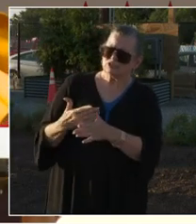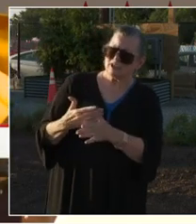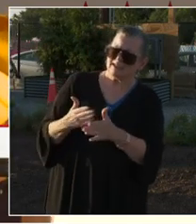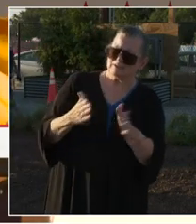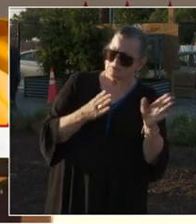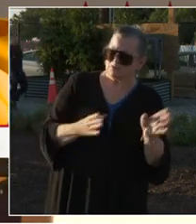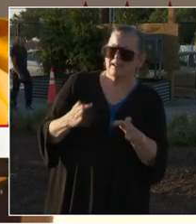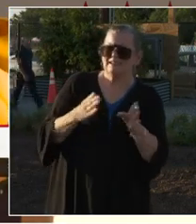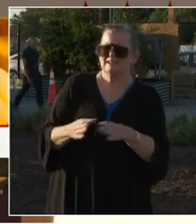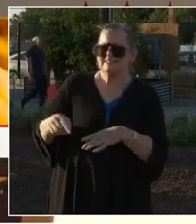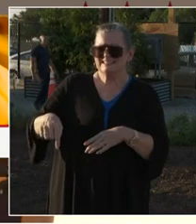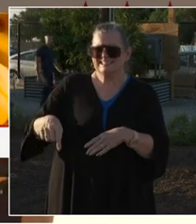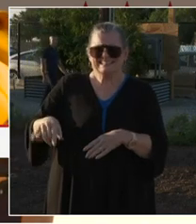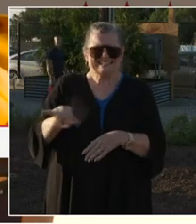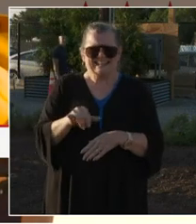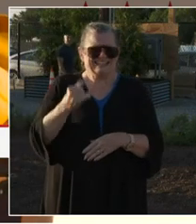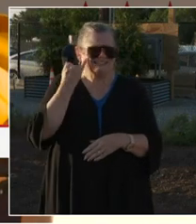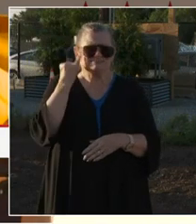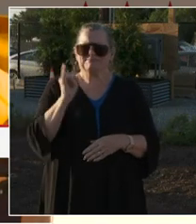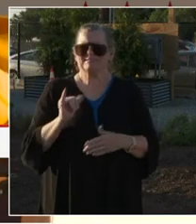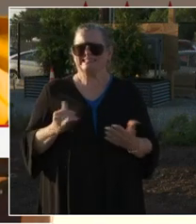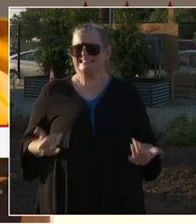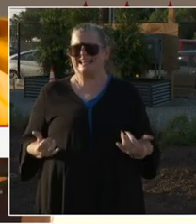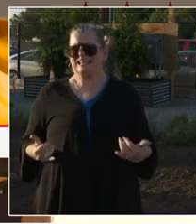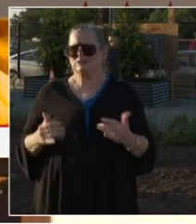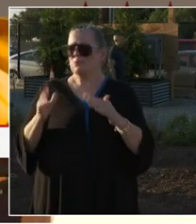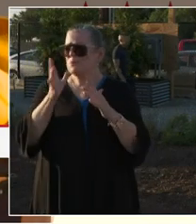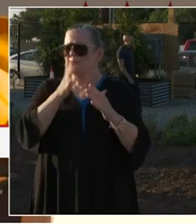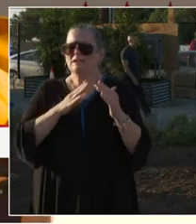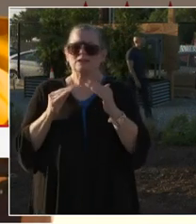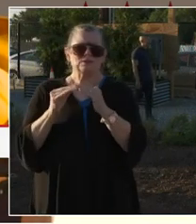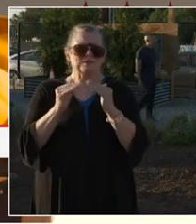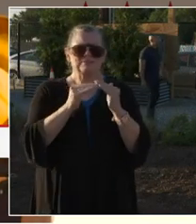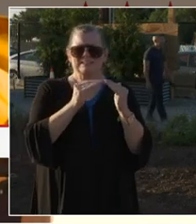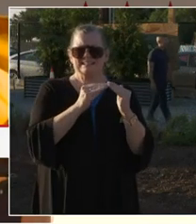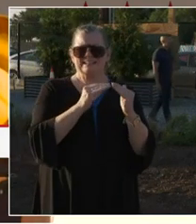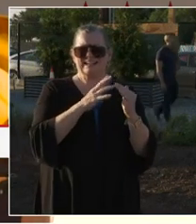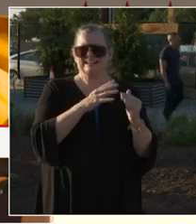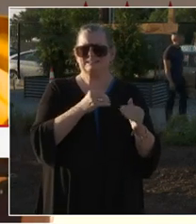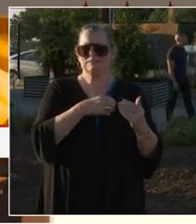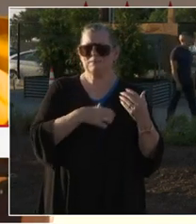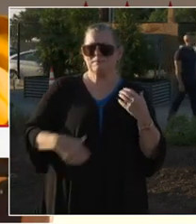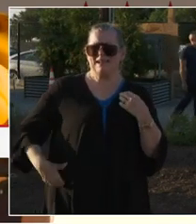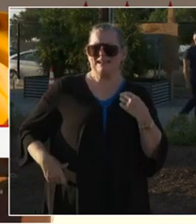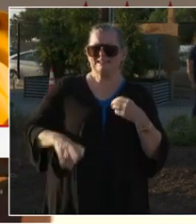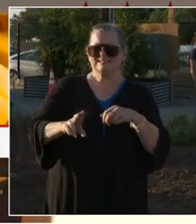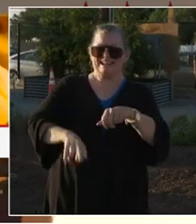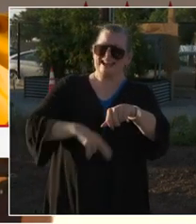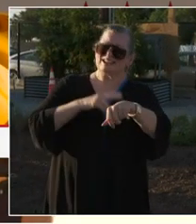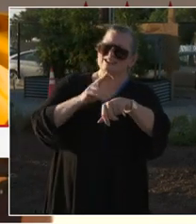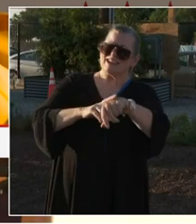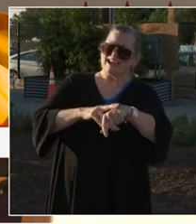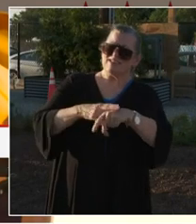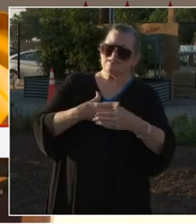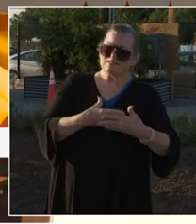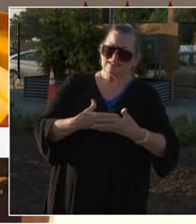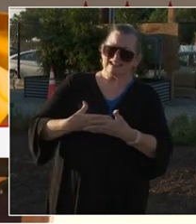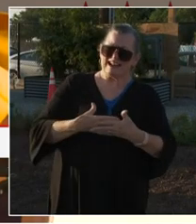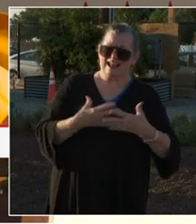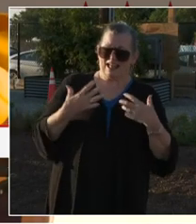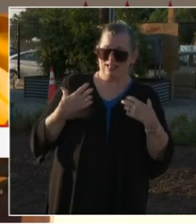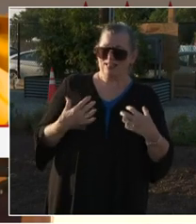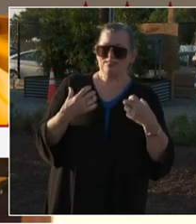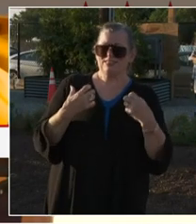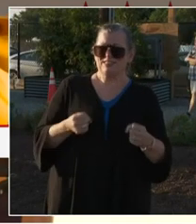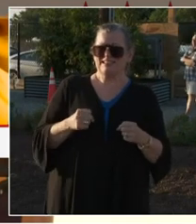today's Women's Equality Day and Mayor Bowser's National Maternal and Infant Health Summit, providing legislative